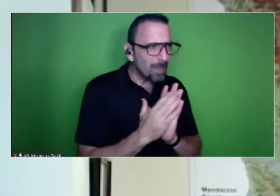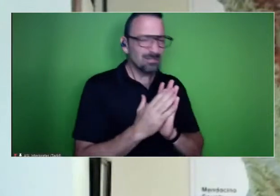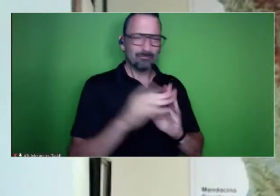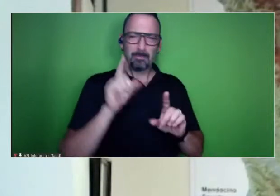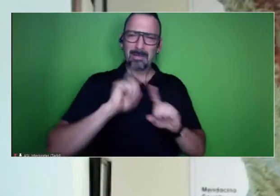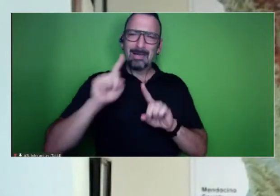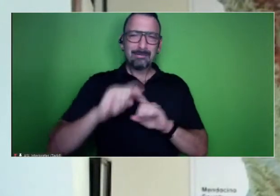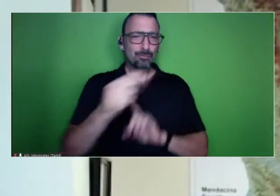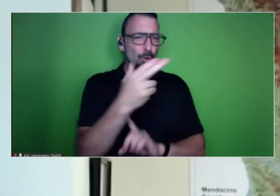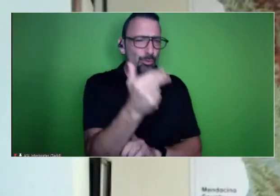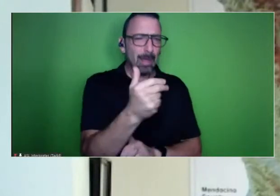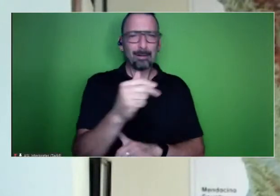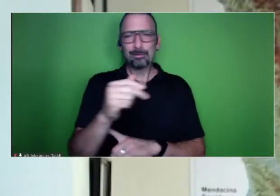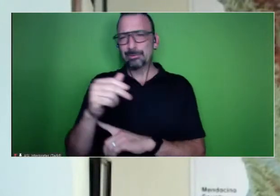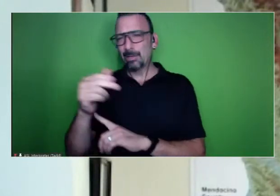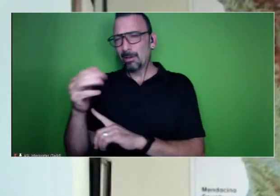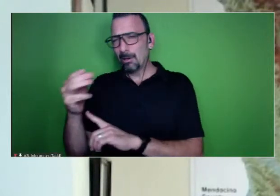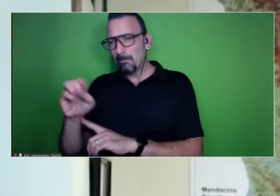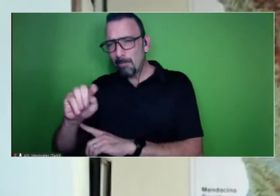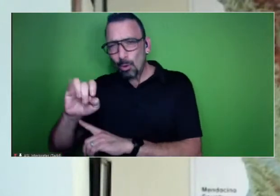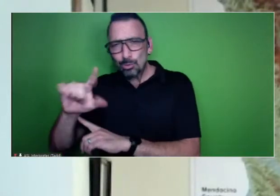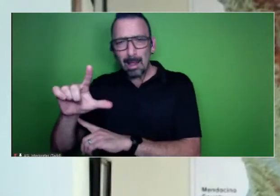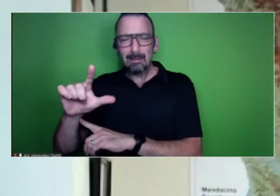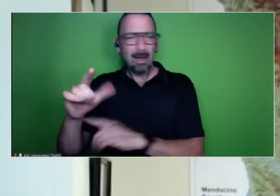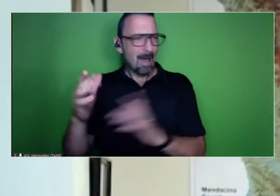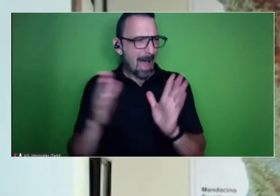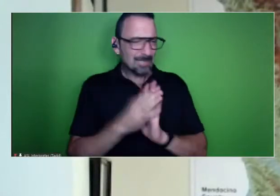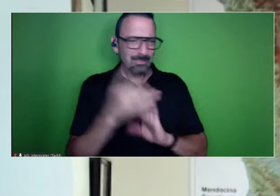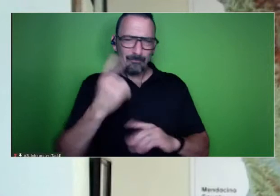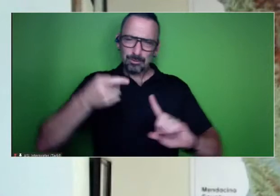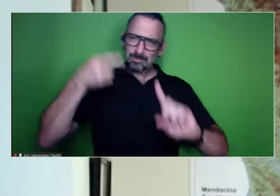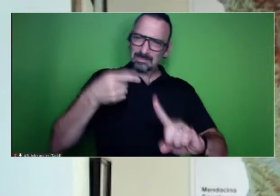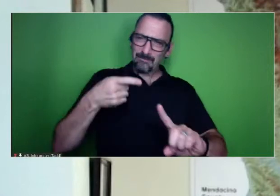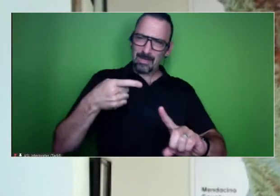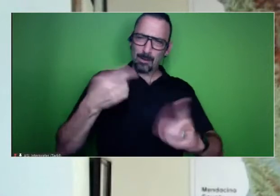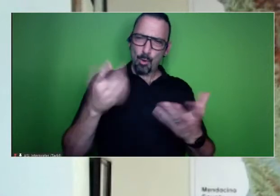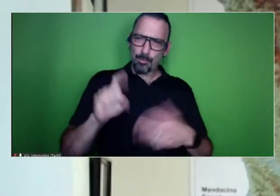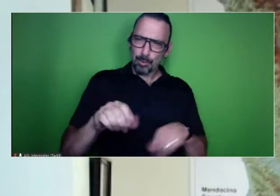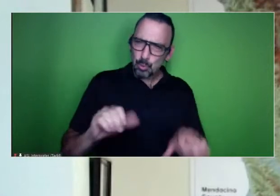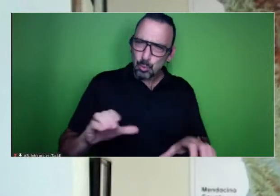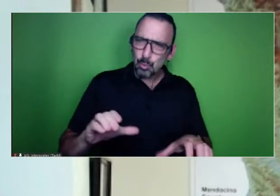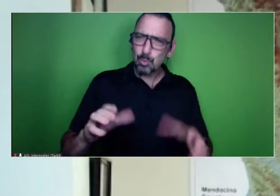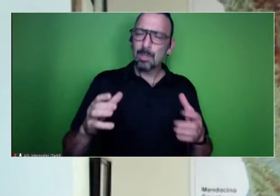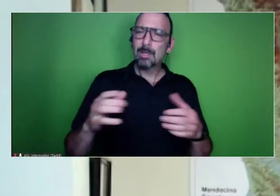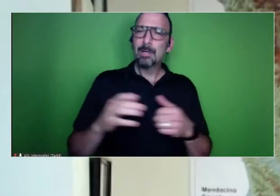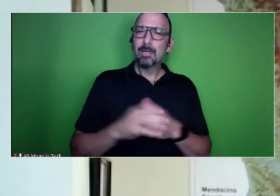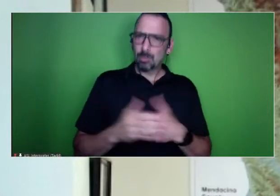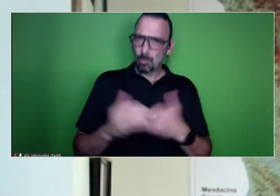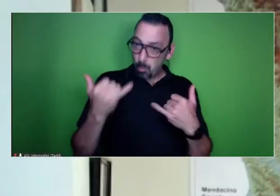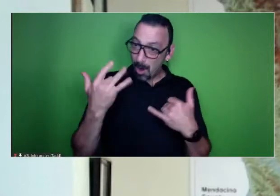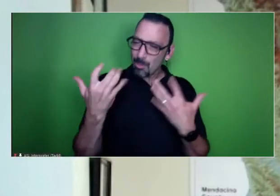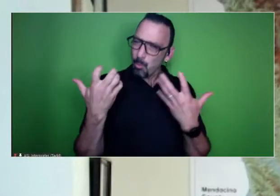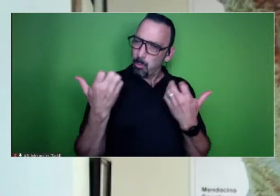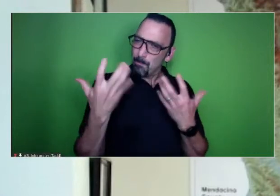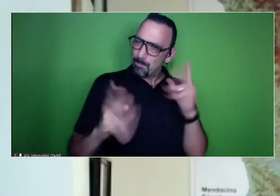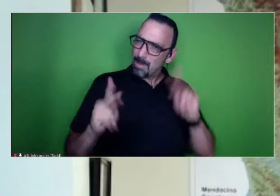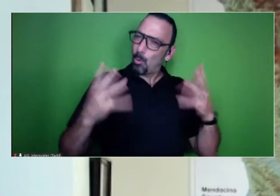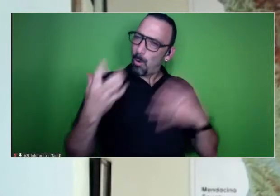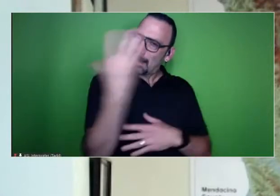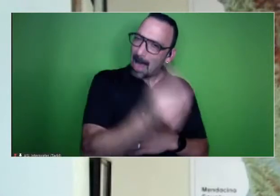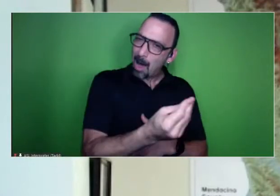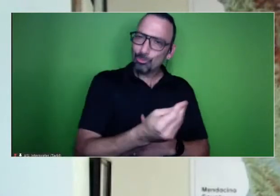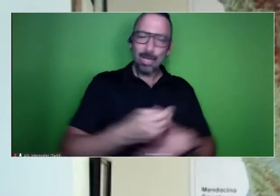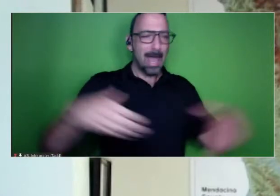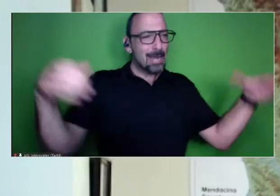residents to help them with an order so that they could find safe environments to eat out and share a drink with a friend. In response,